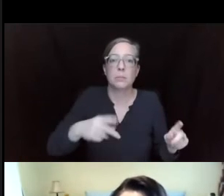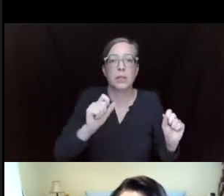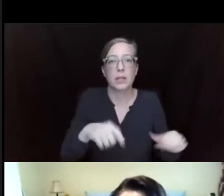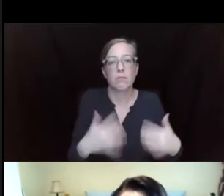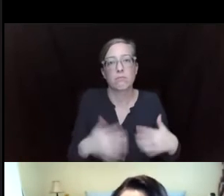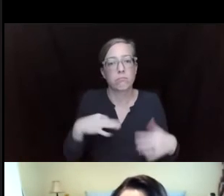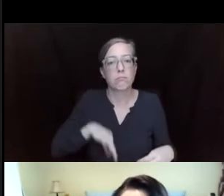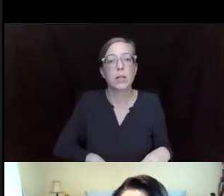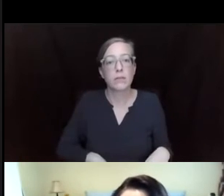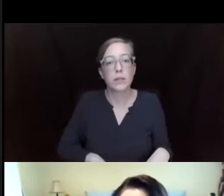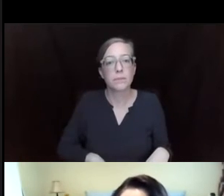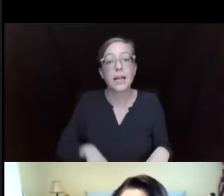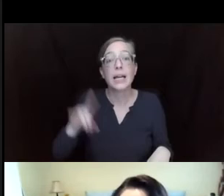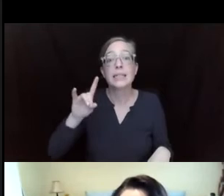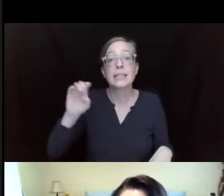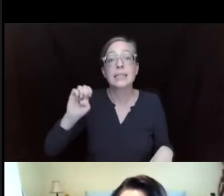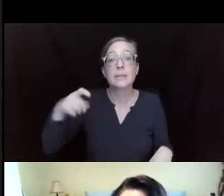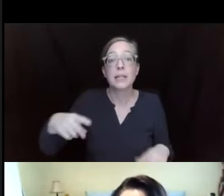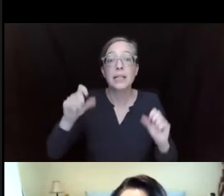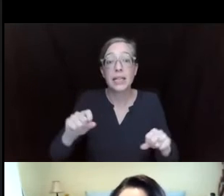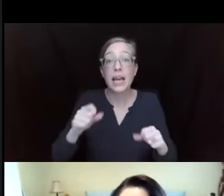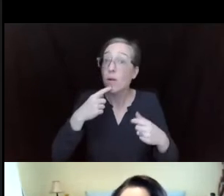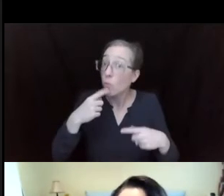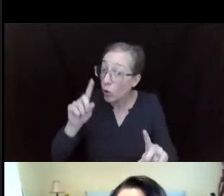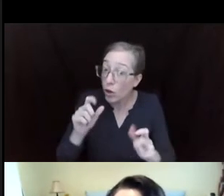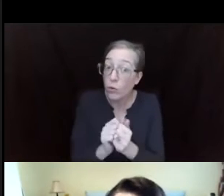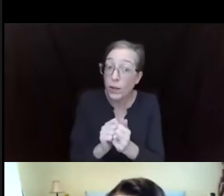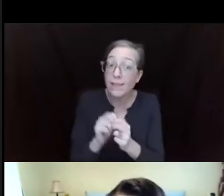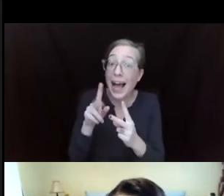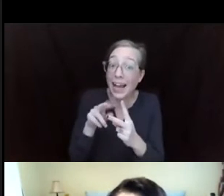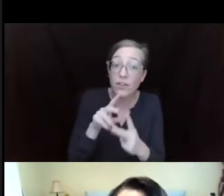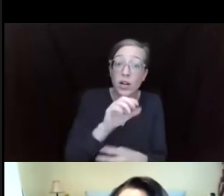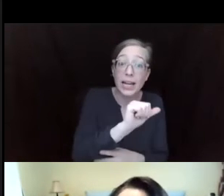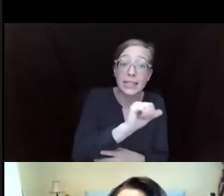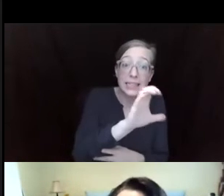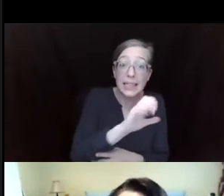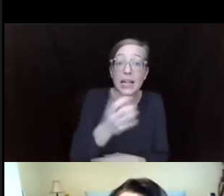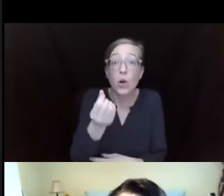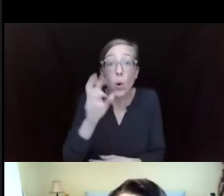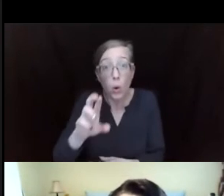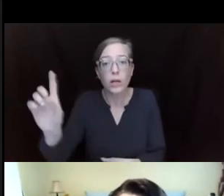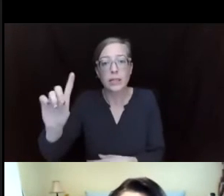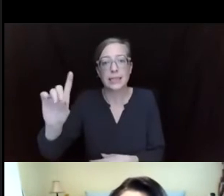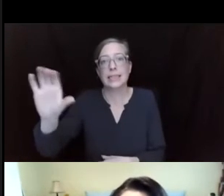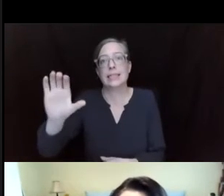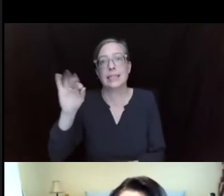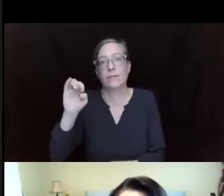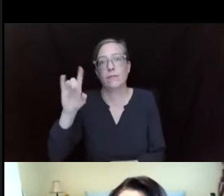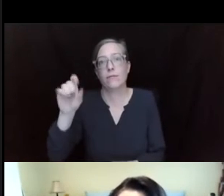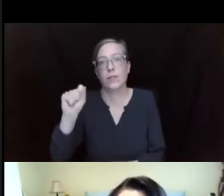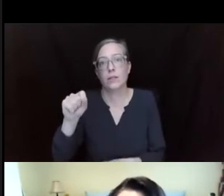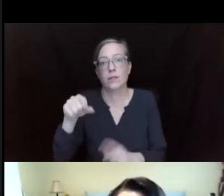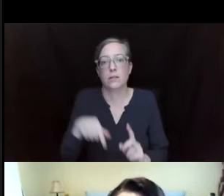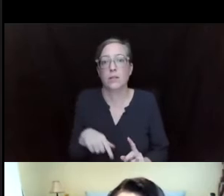work with both DC or AC electric field because it doesn't care about the direction of the field. The only thing